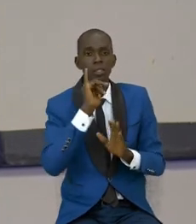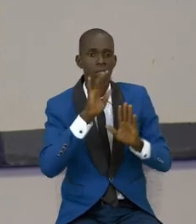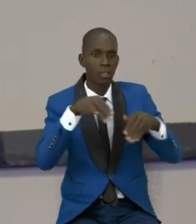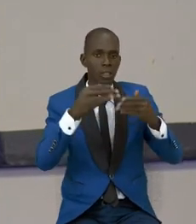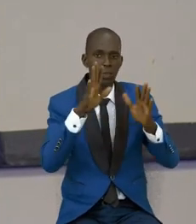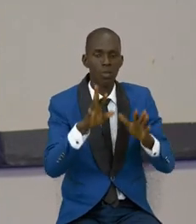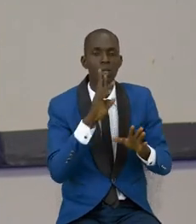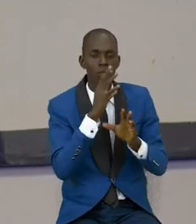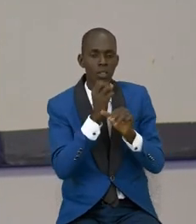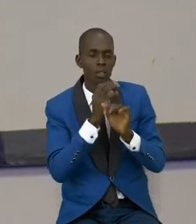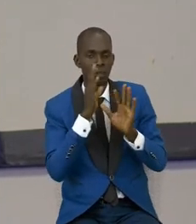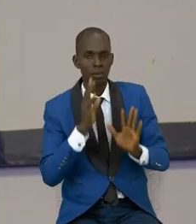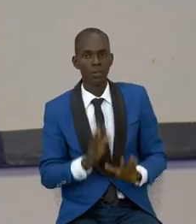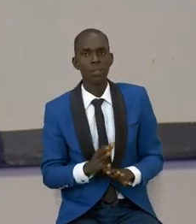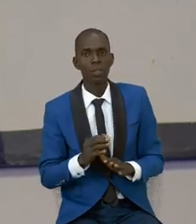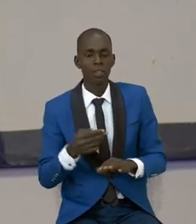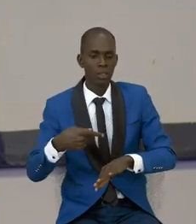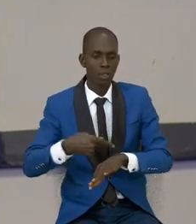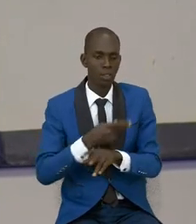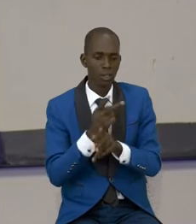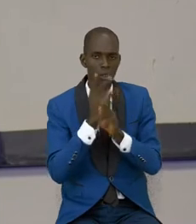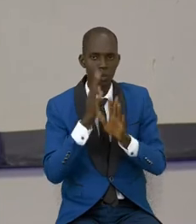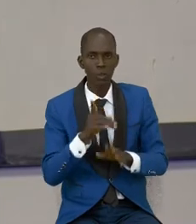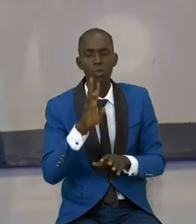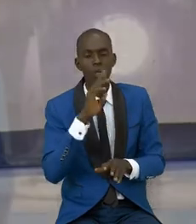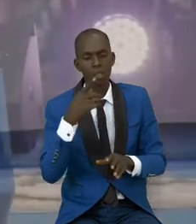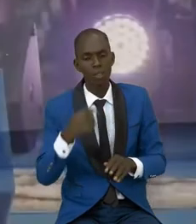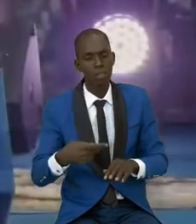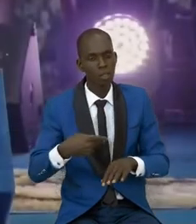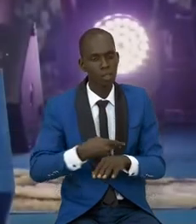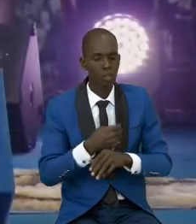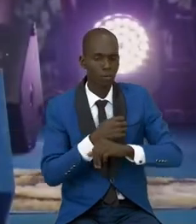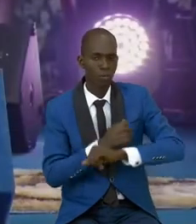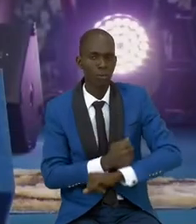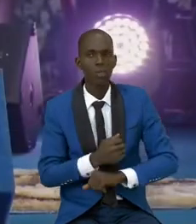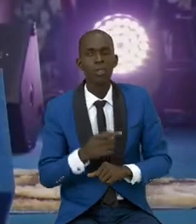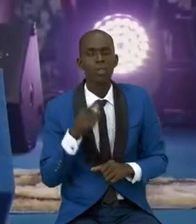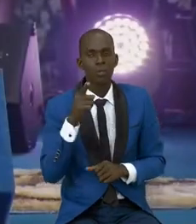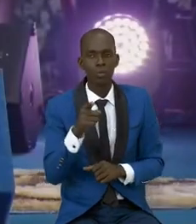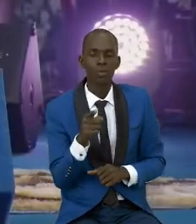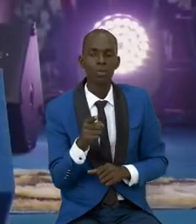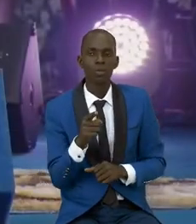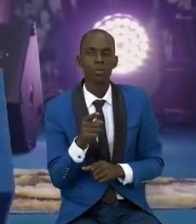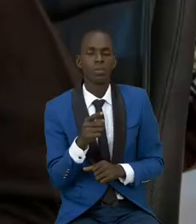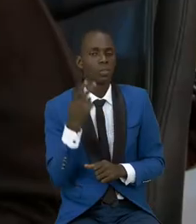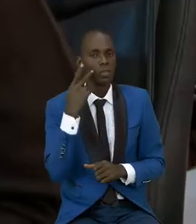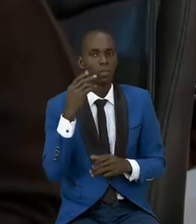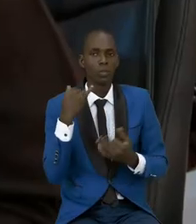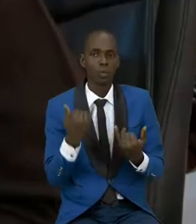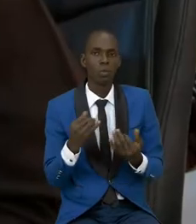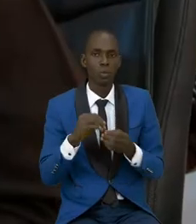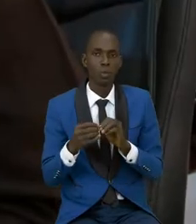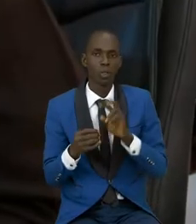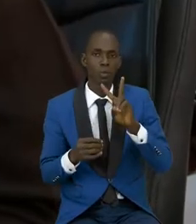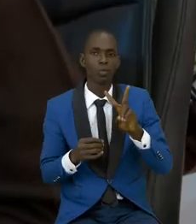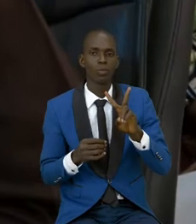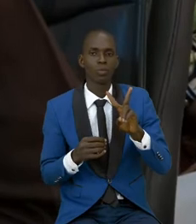beneficiary, shepherd, and you are the sheep guide, and you are the pilgrim. Come to number two here. Number